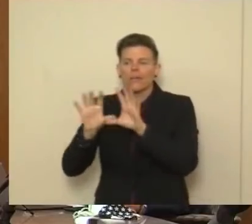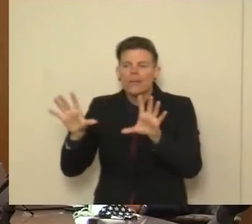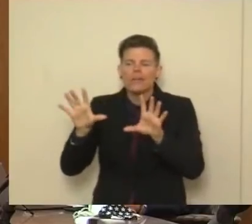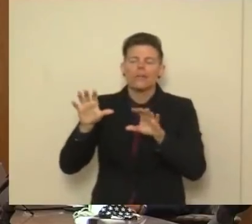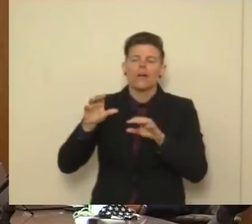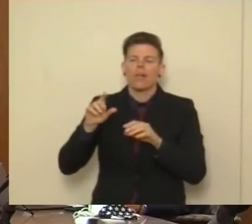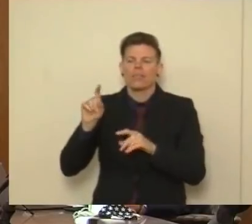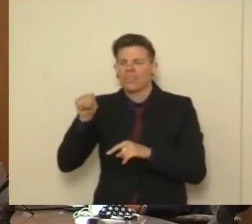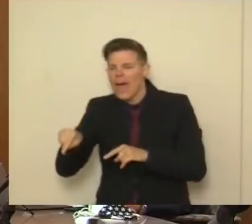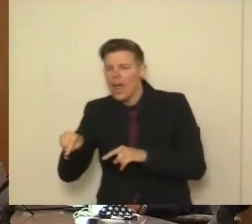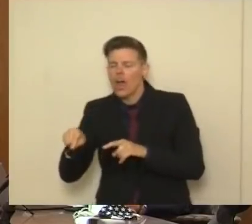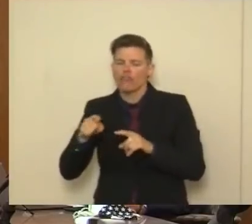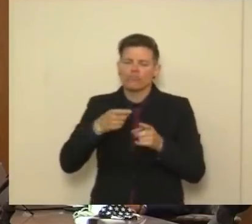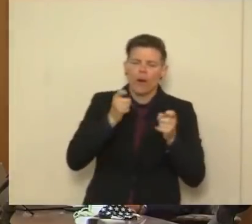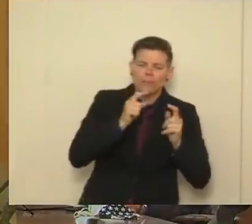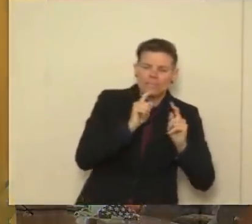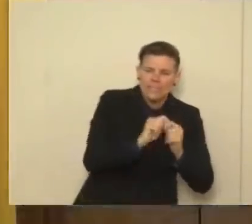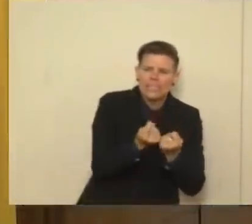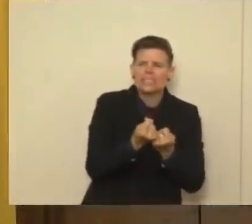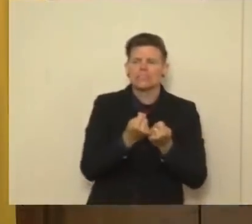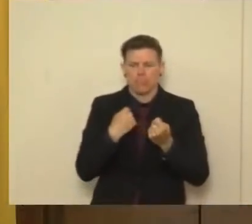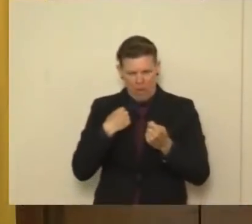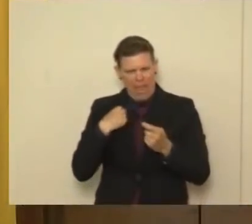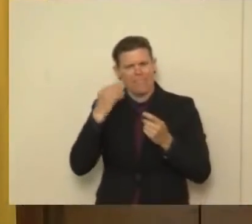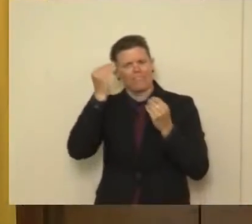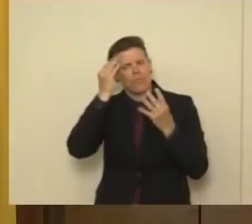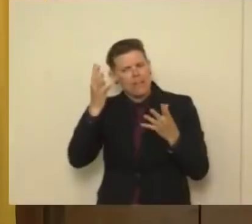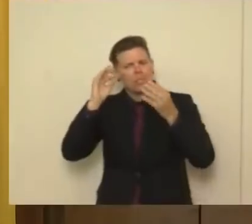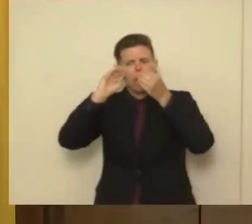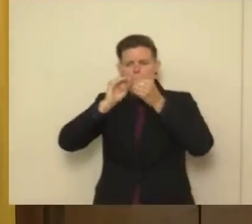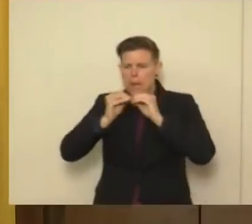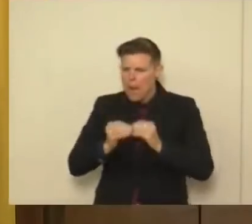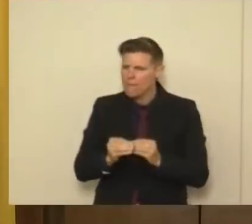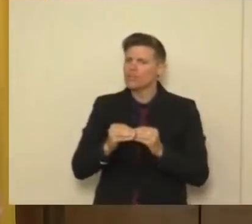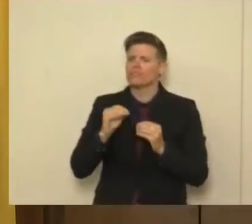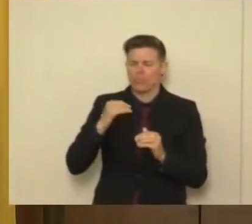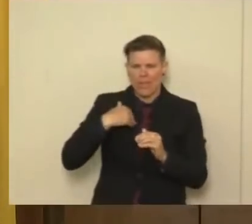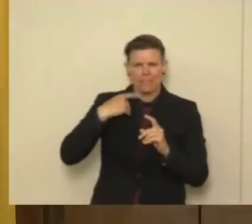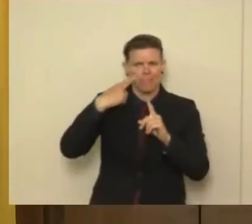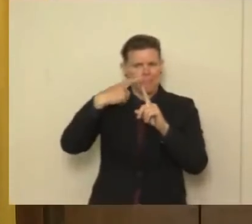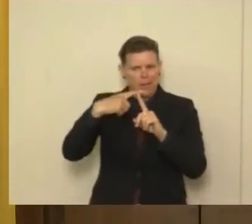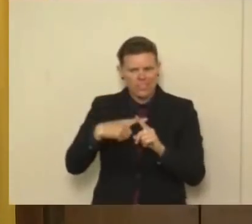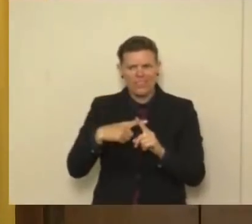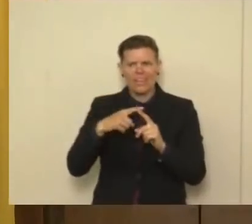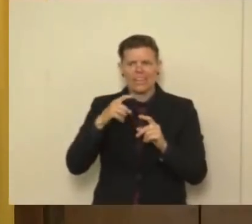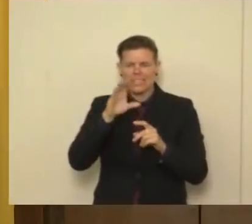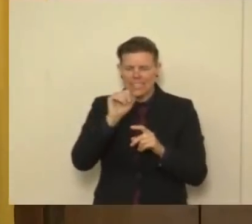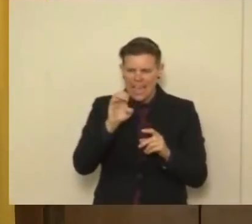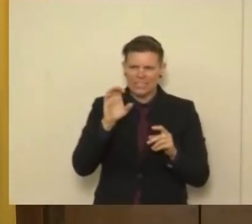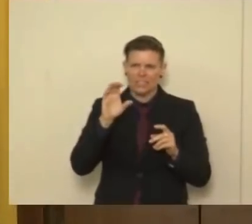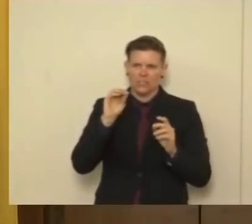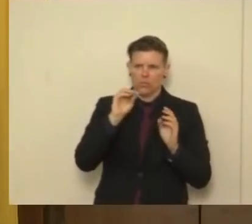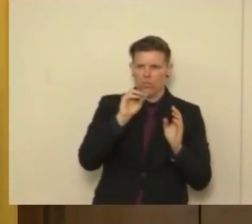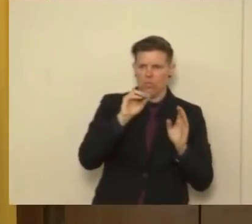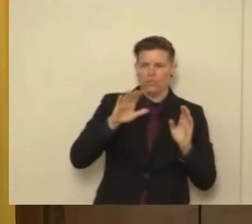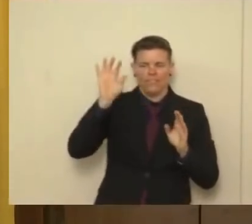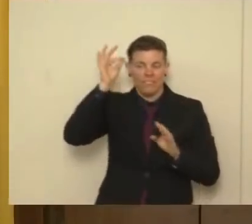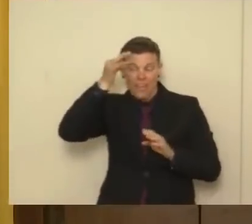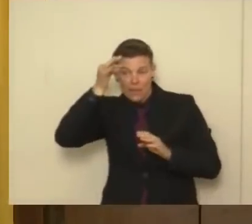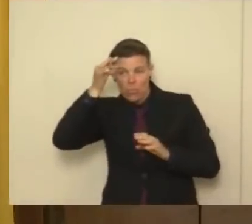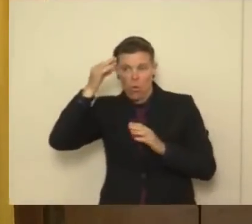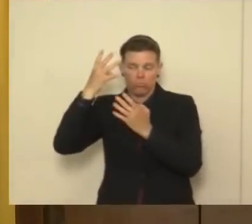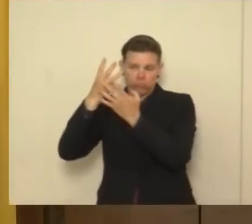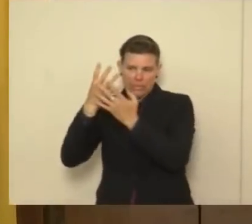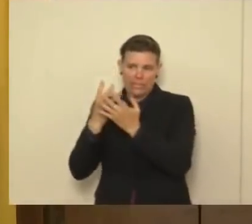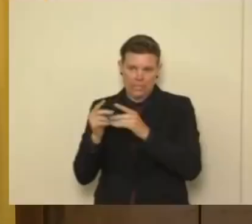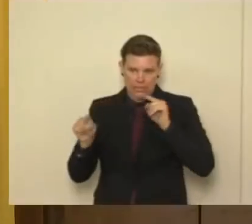We have the data about how many positive cases are in state versus federal correction facilities, and maybe